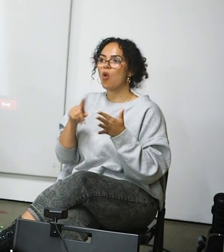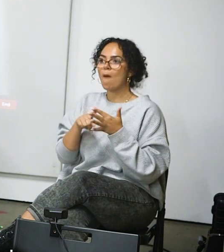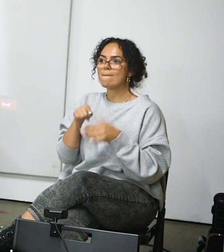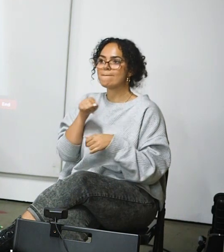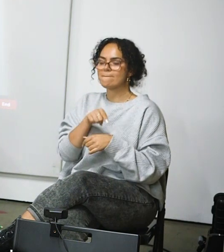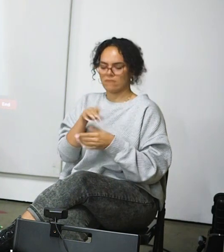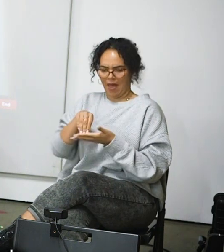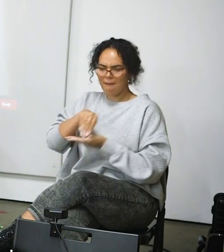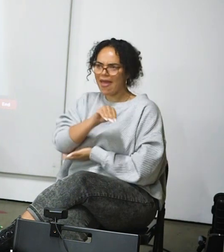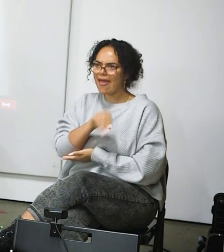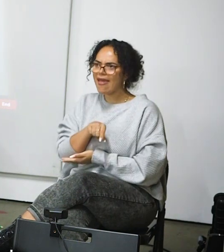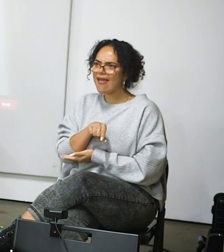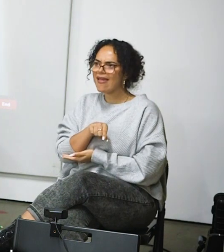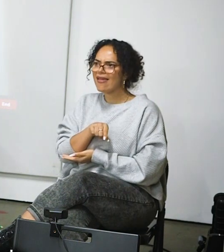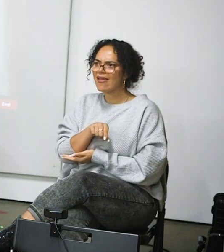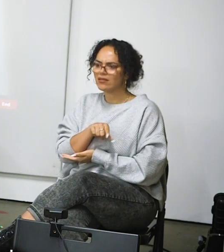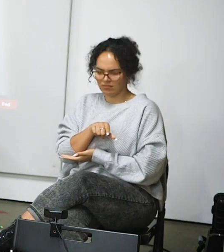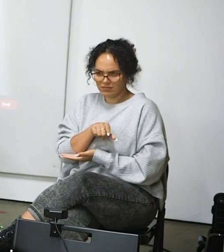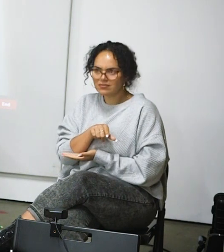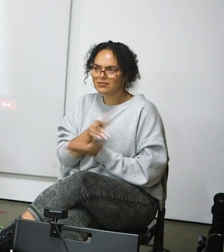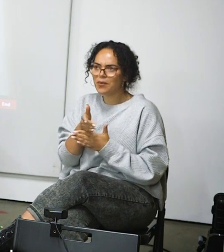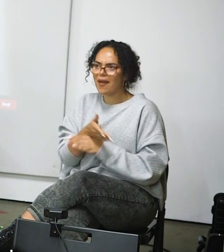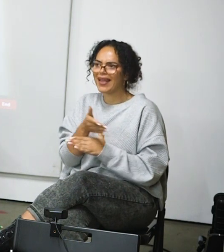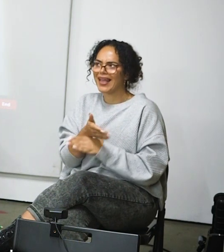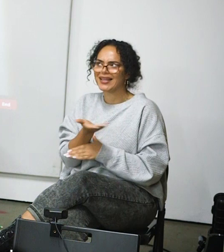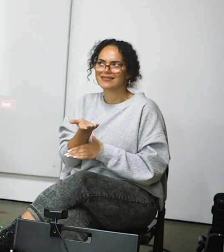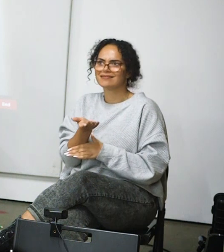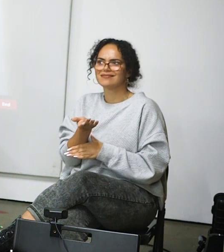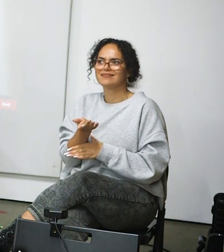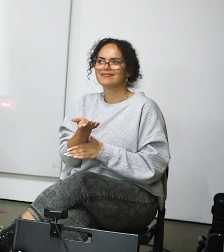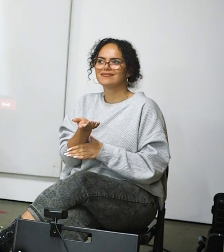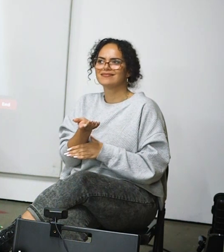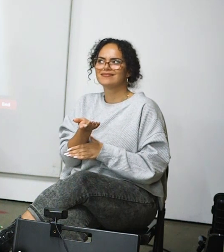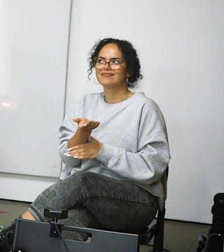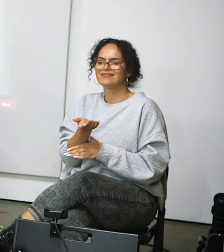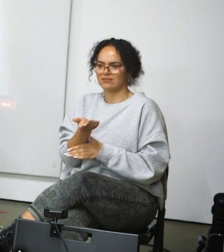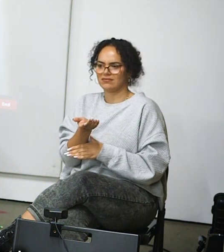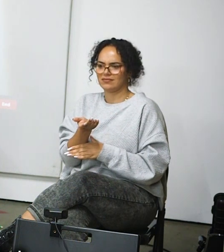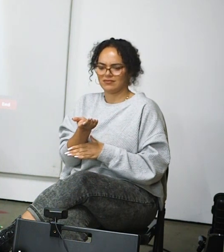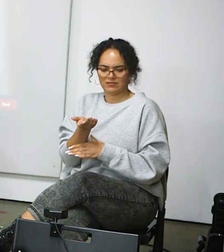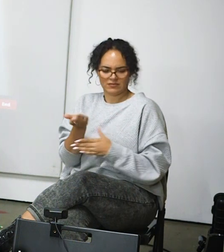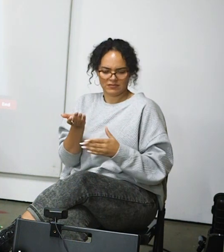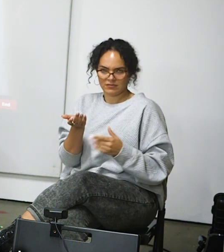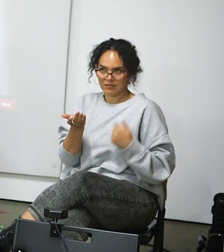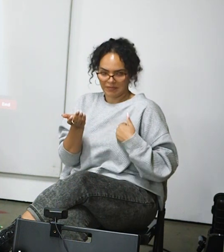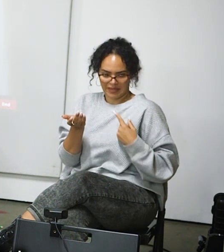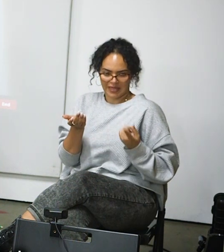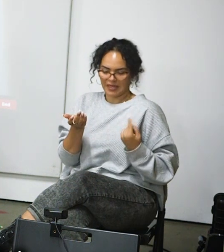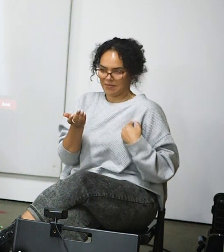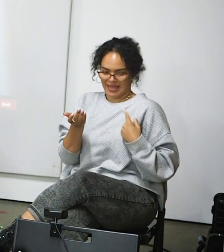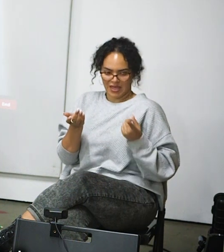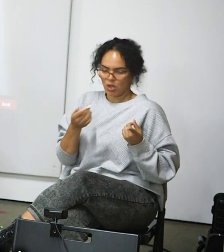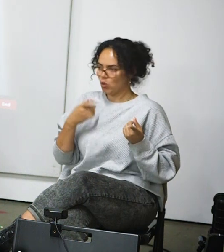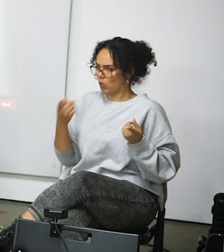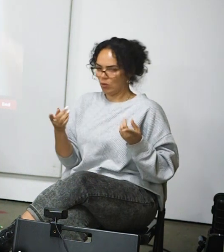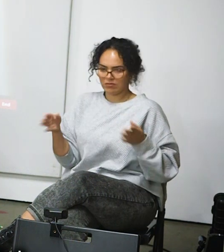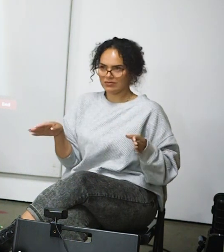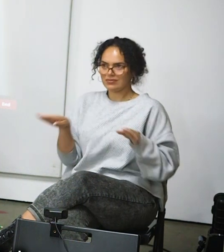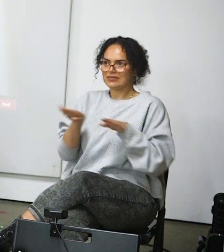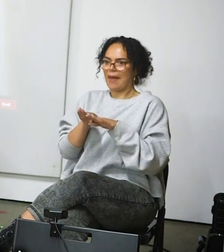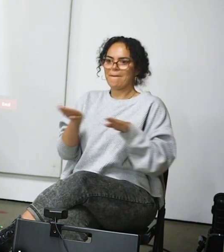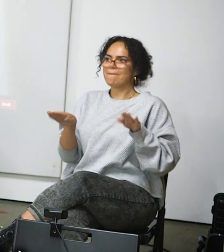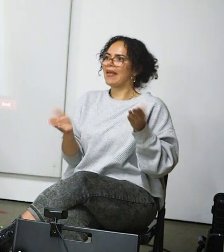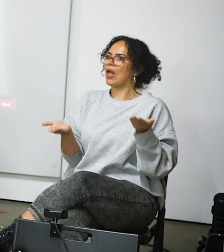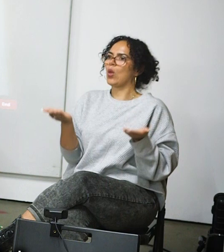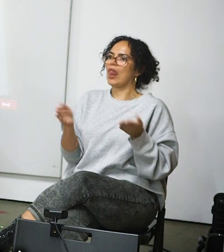labor, and it's a way of saying that we are equal partners in this. I